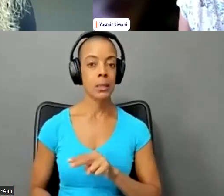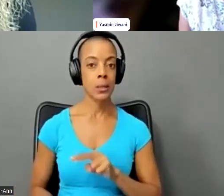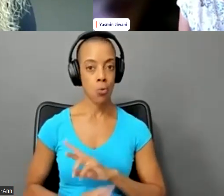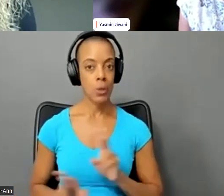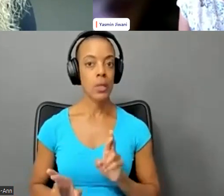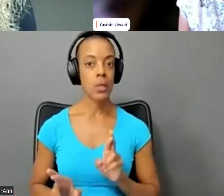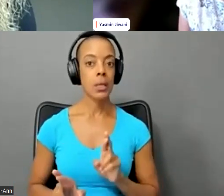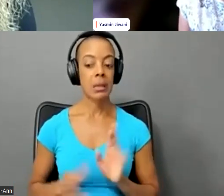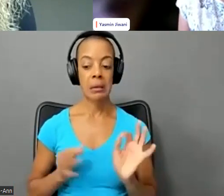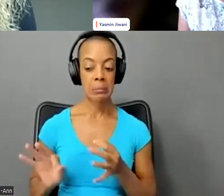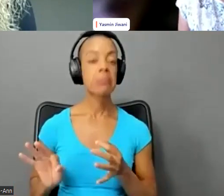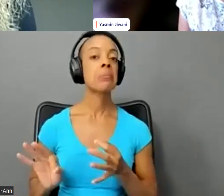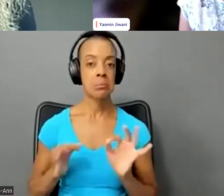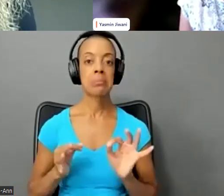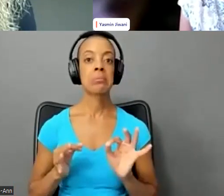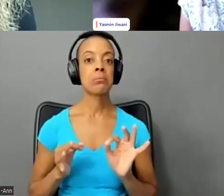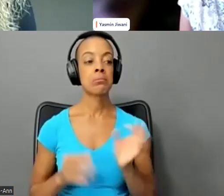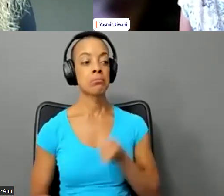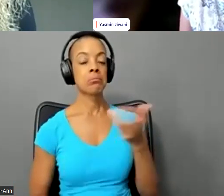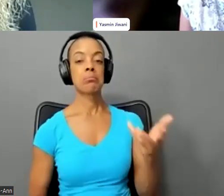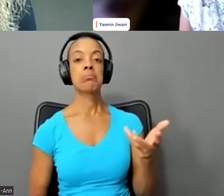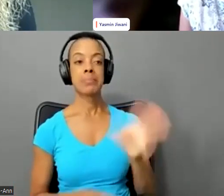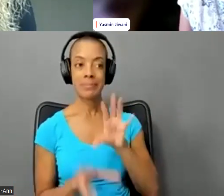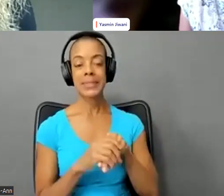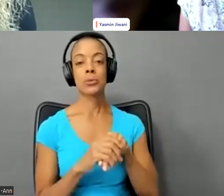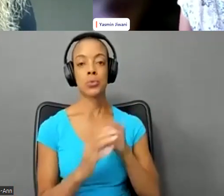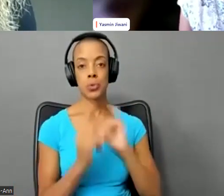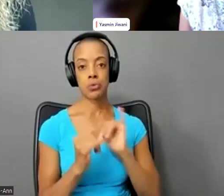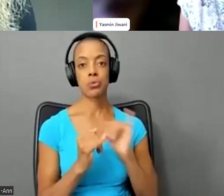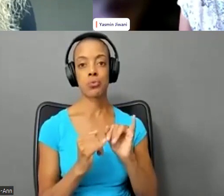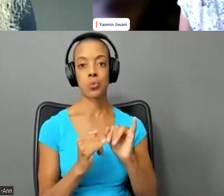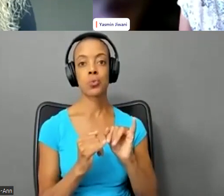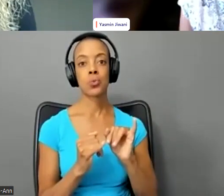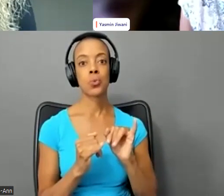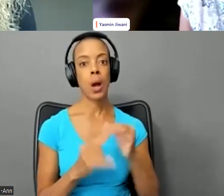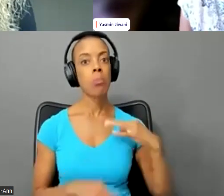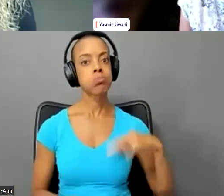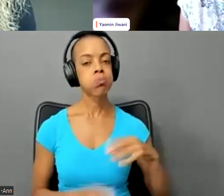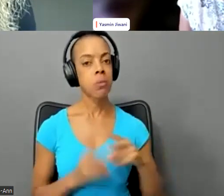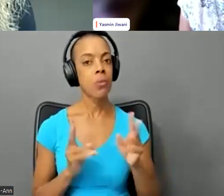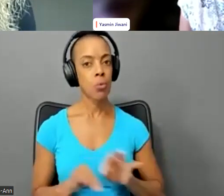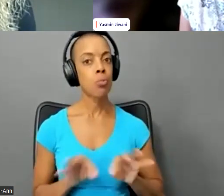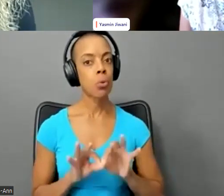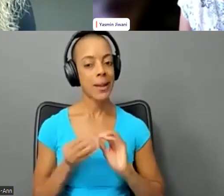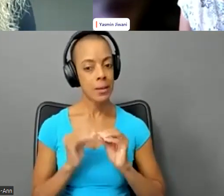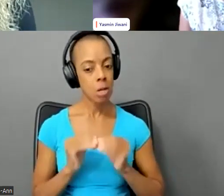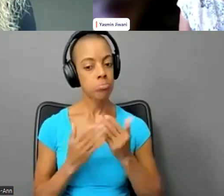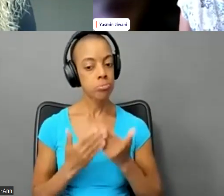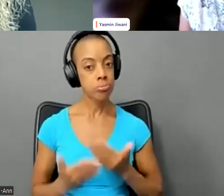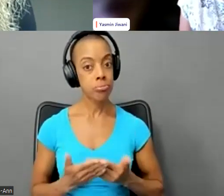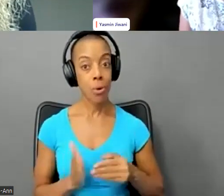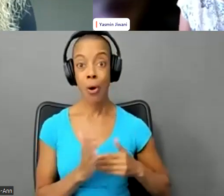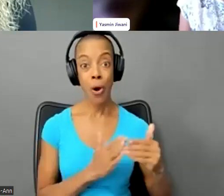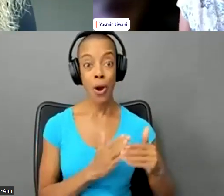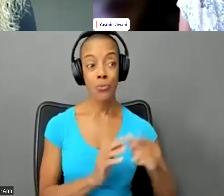take individual cases and put them into that kind of context. I think that's really important. And oftentimes reporters don't have that, or don't